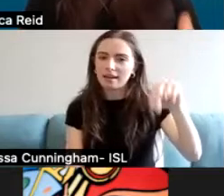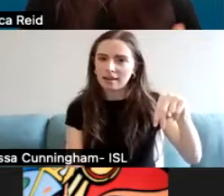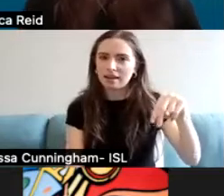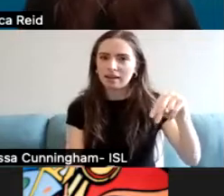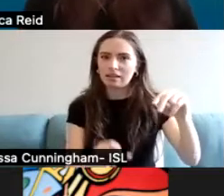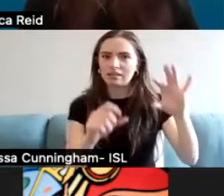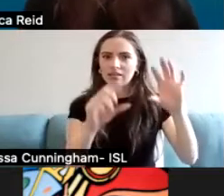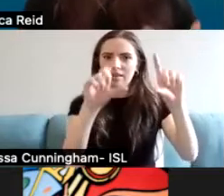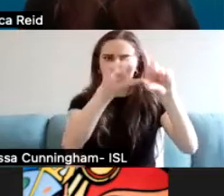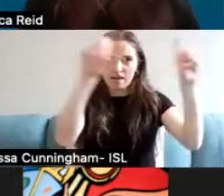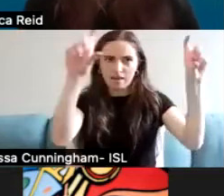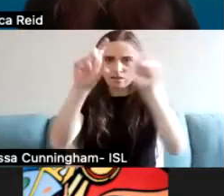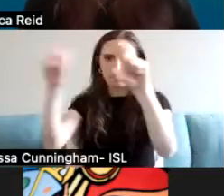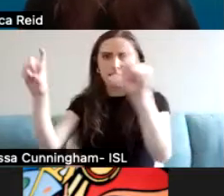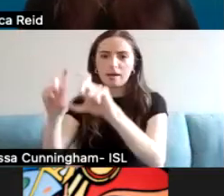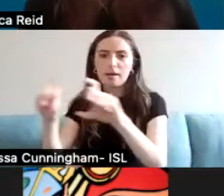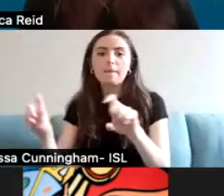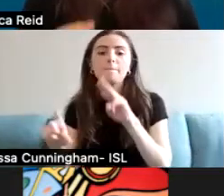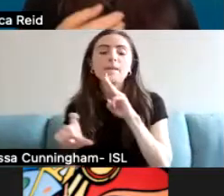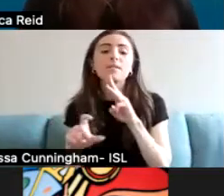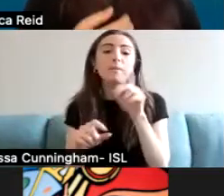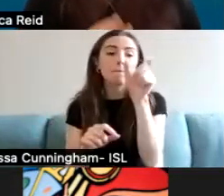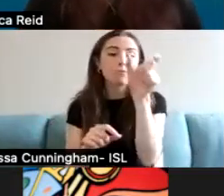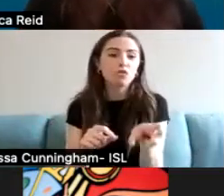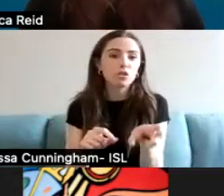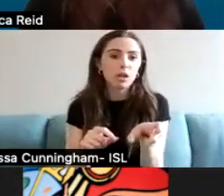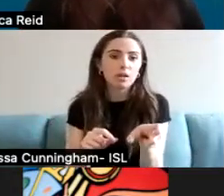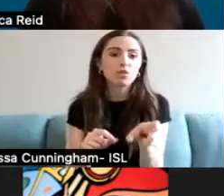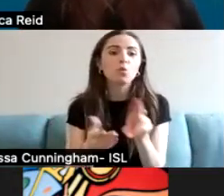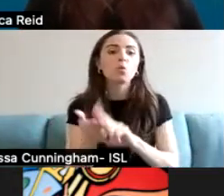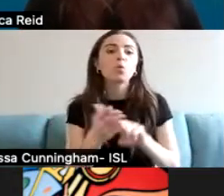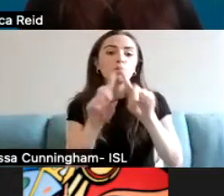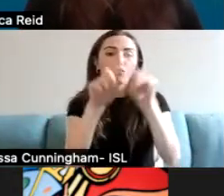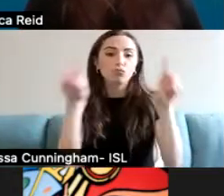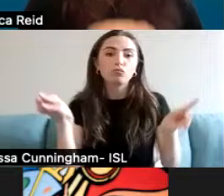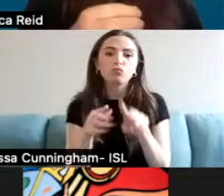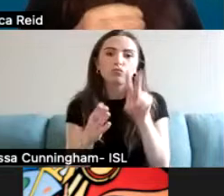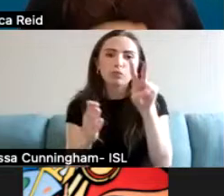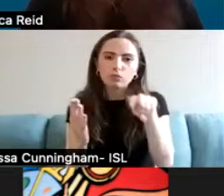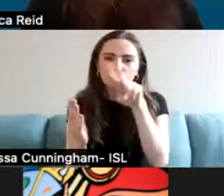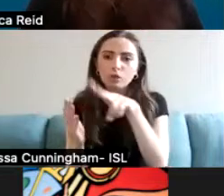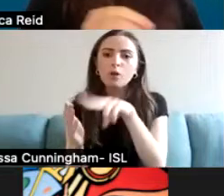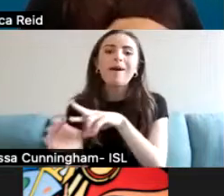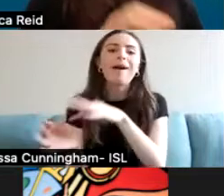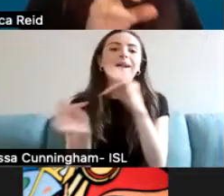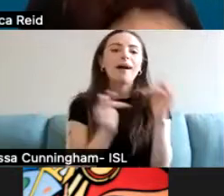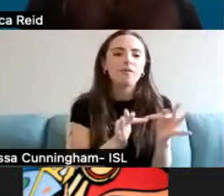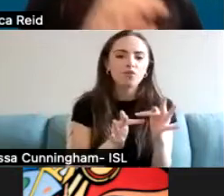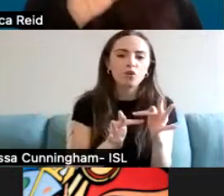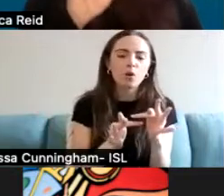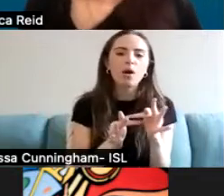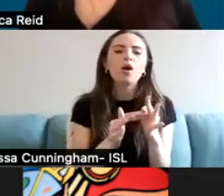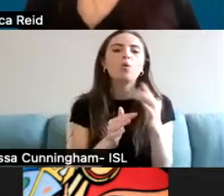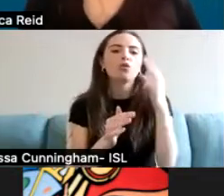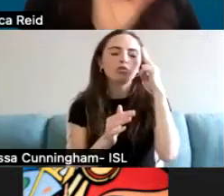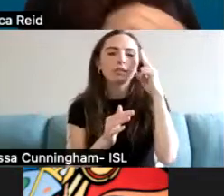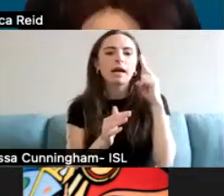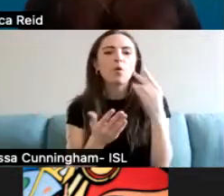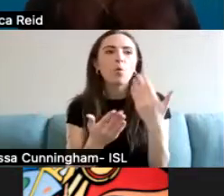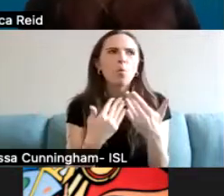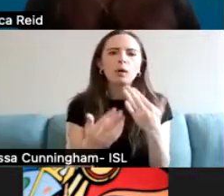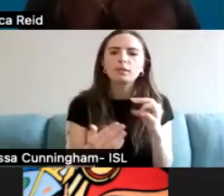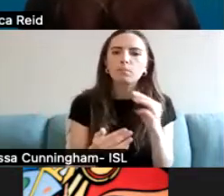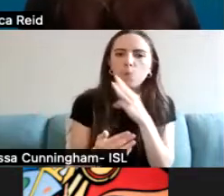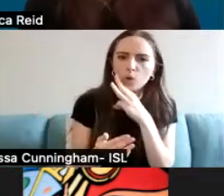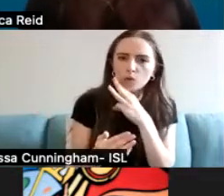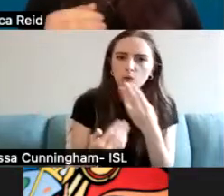using that document afterwards and reading it will get a much clearer idea of what is the important start